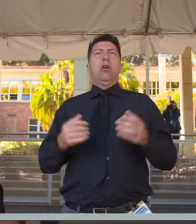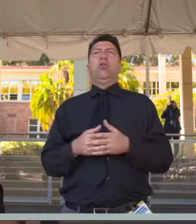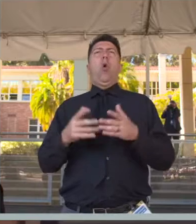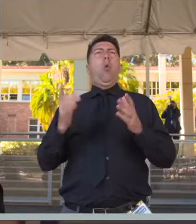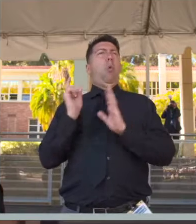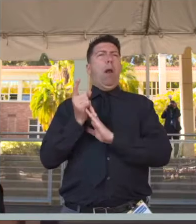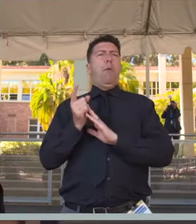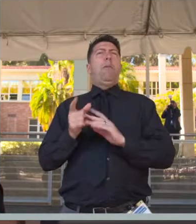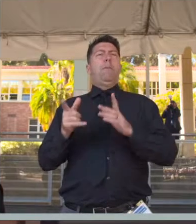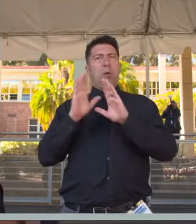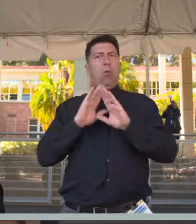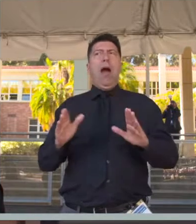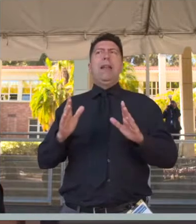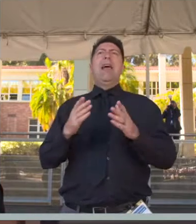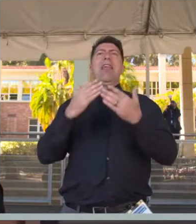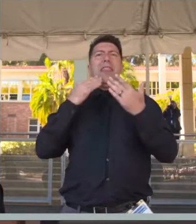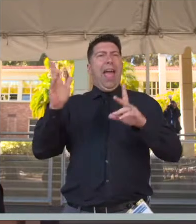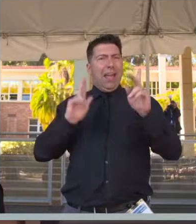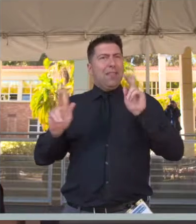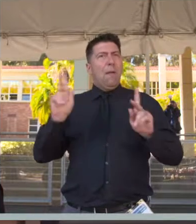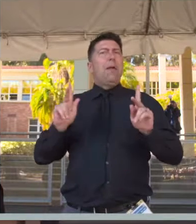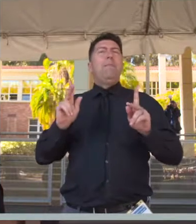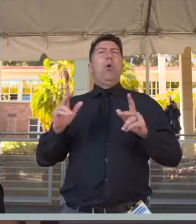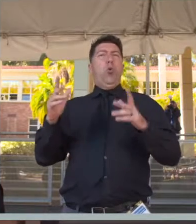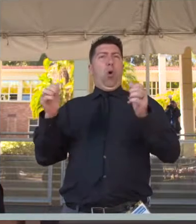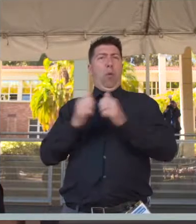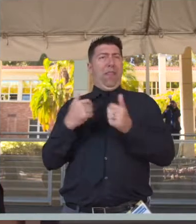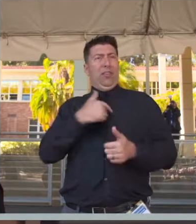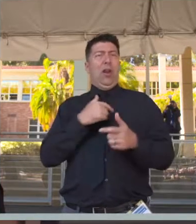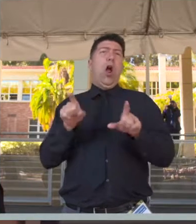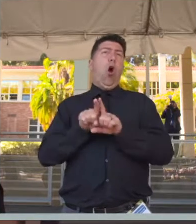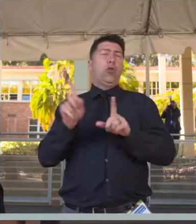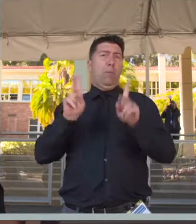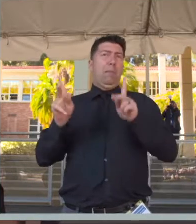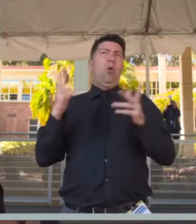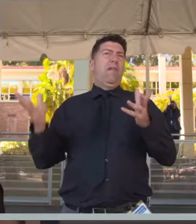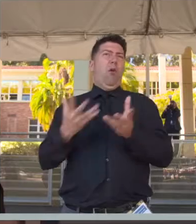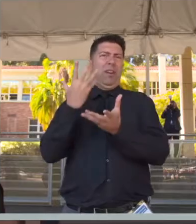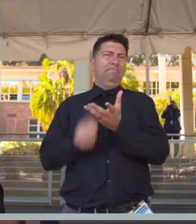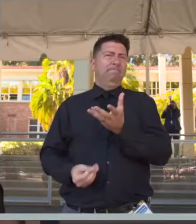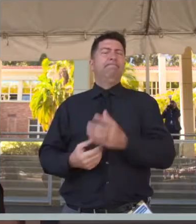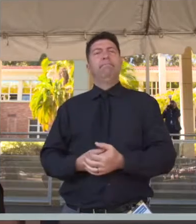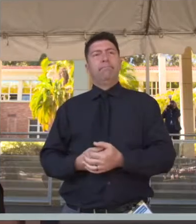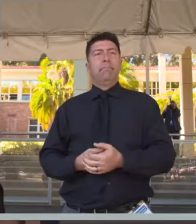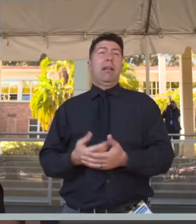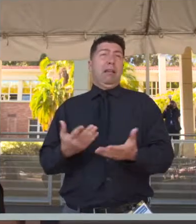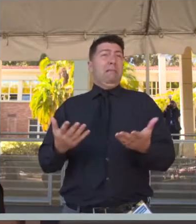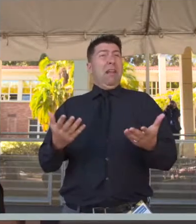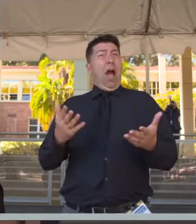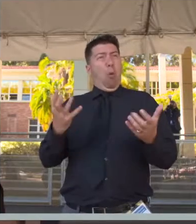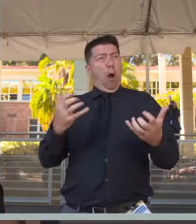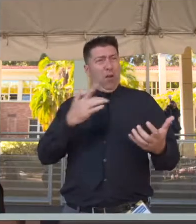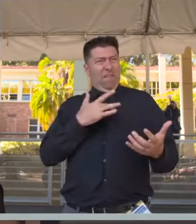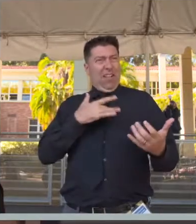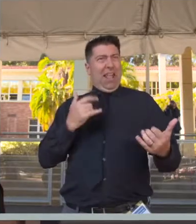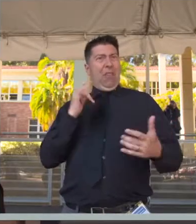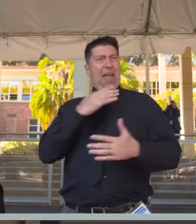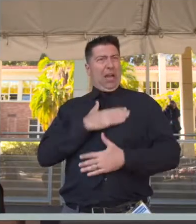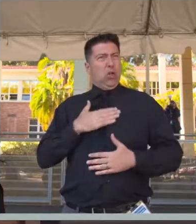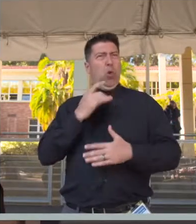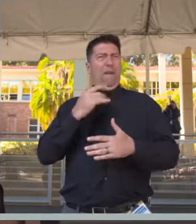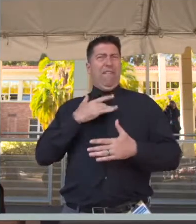and thank those people, both the ones who are with us today and also the ones who are not. May we feel in this moment joy